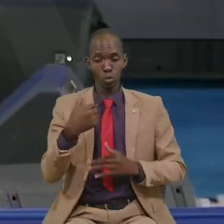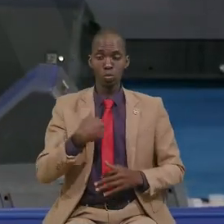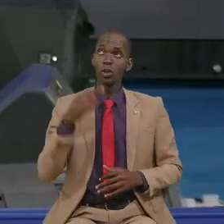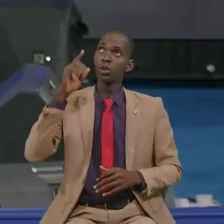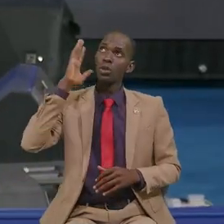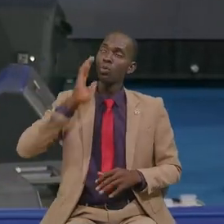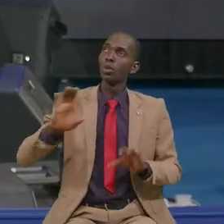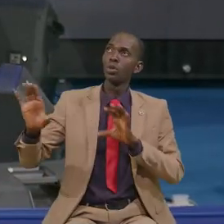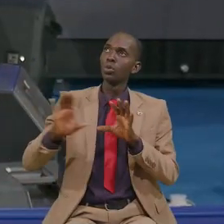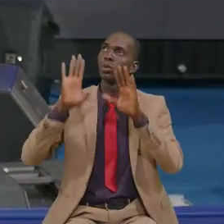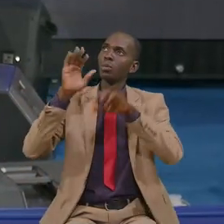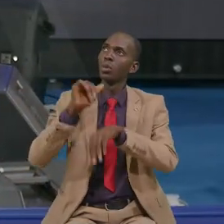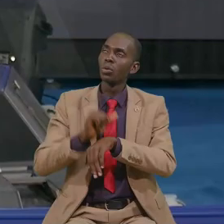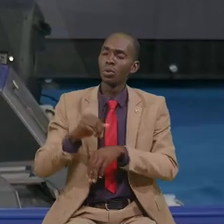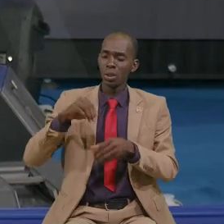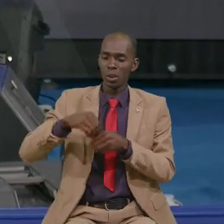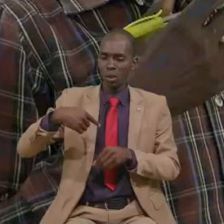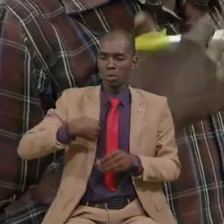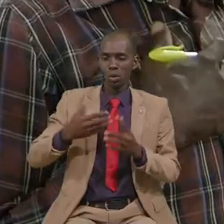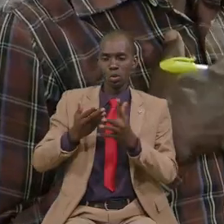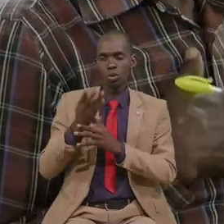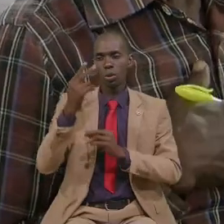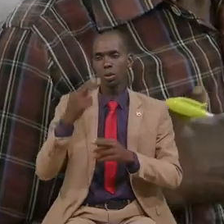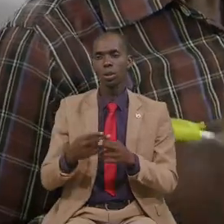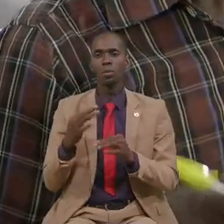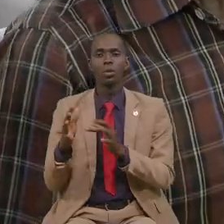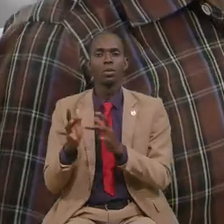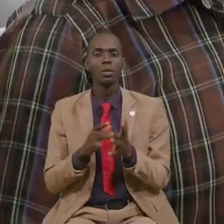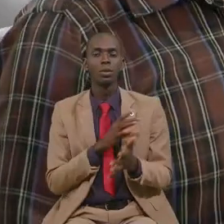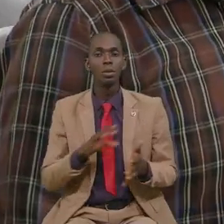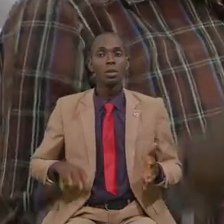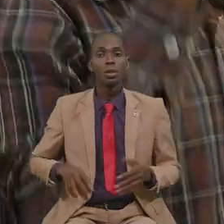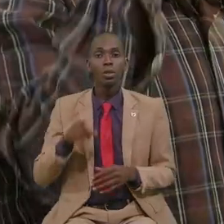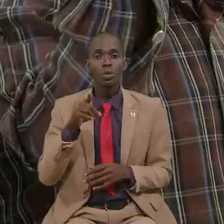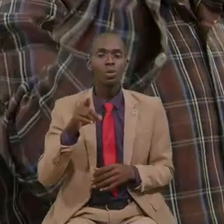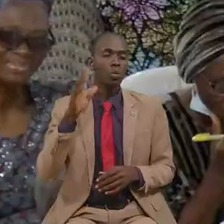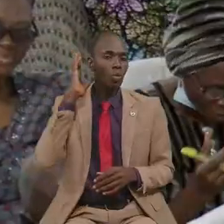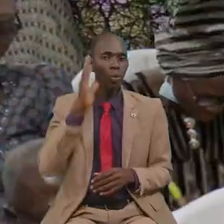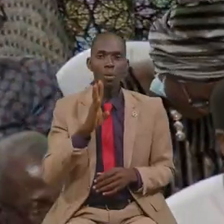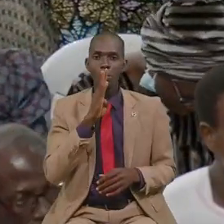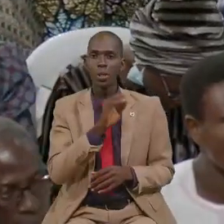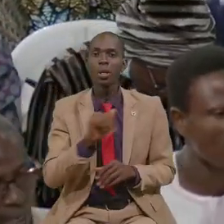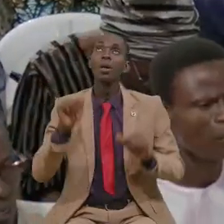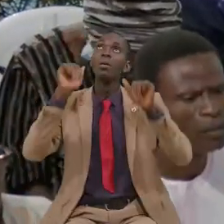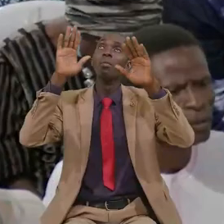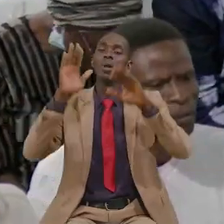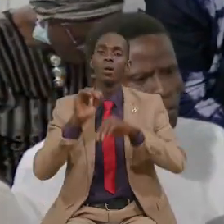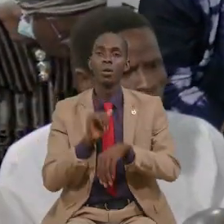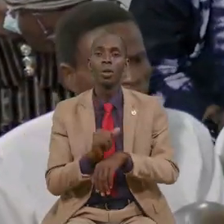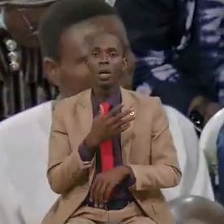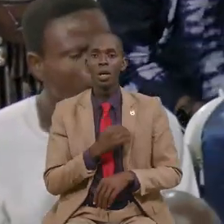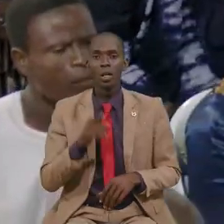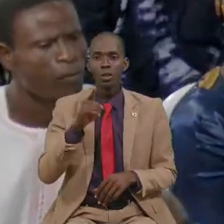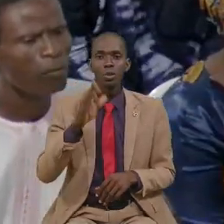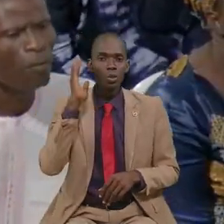me through the name of Jesus Christ. Yeah. It will be a miracle. And then you'll be a carrier of